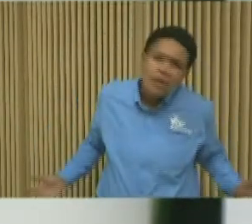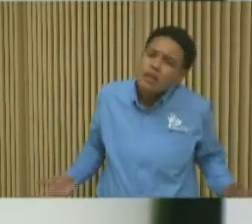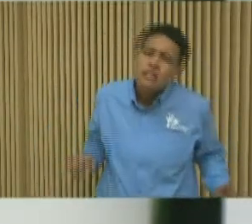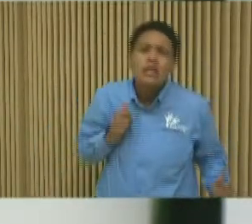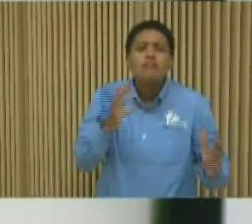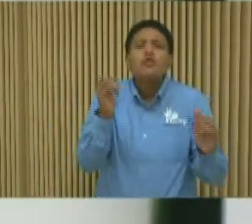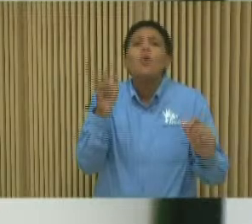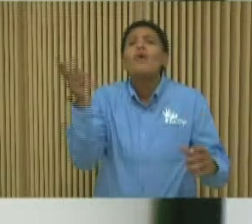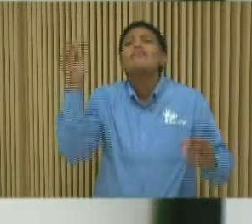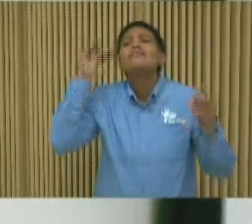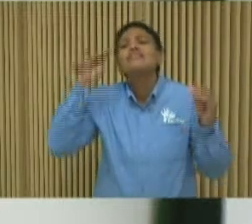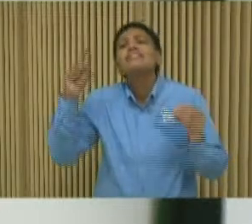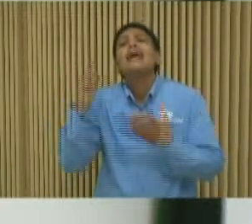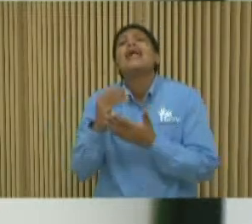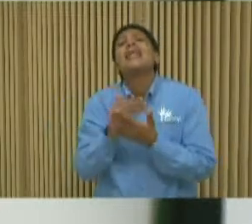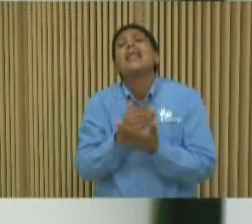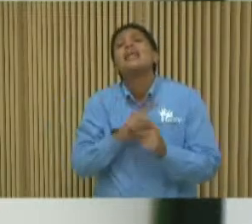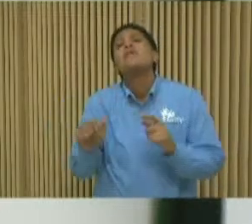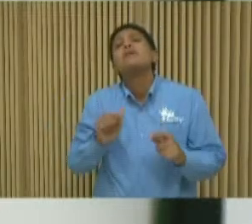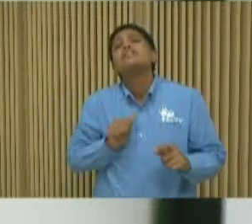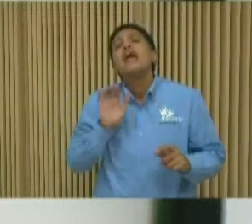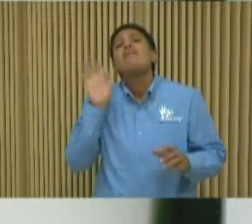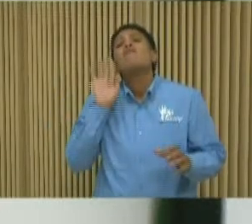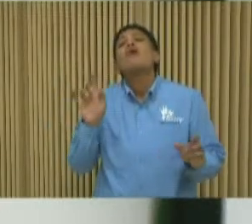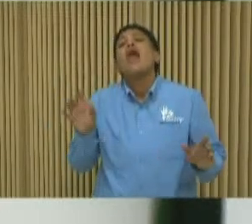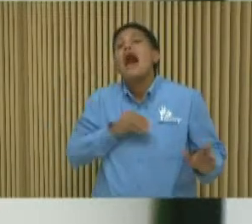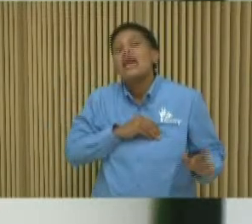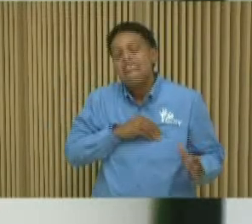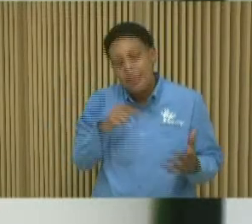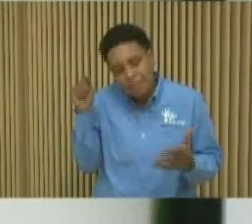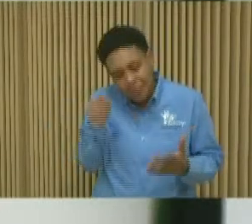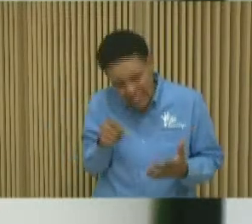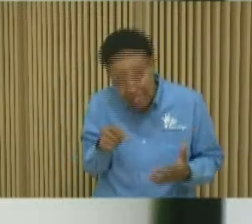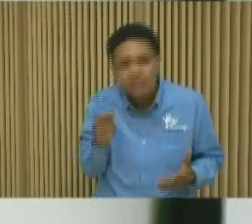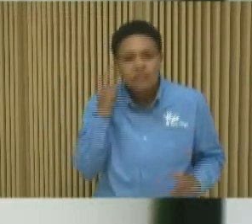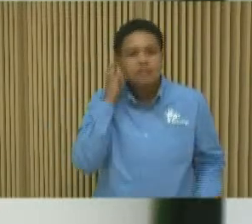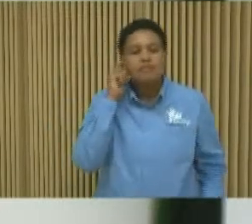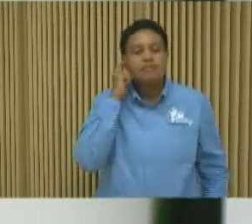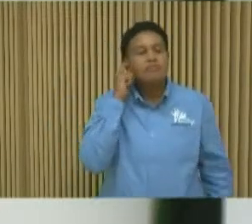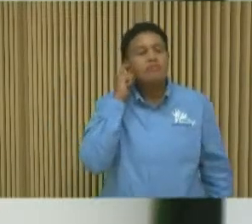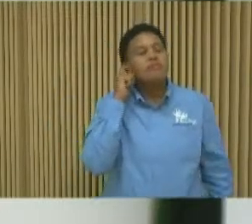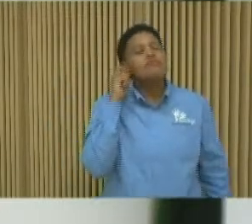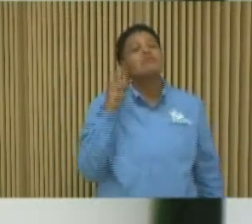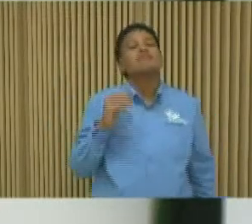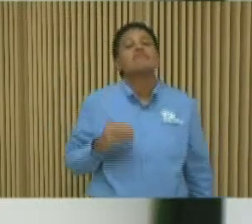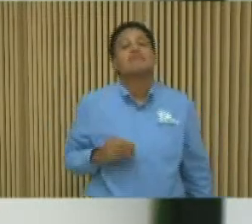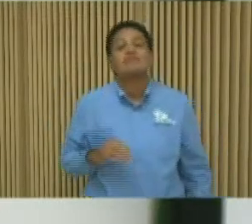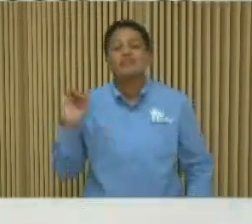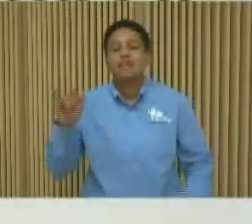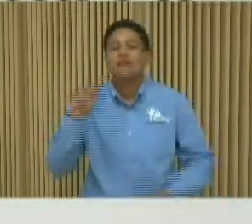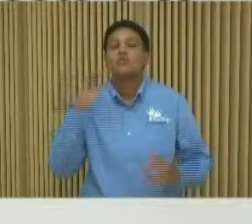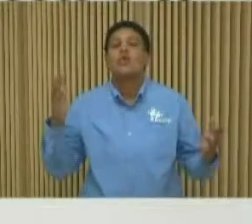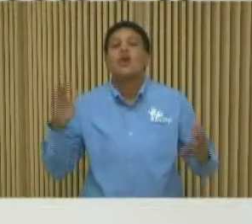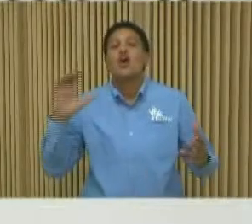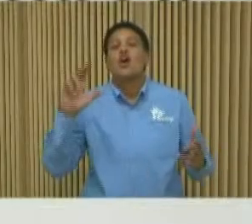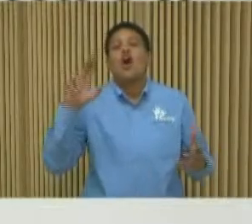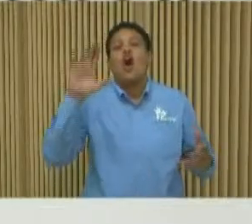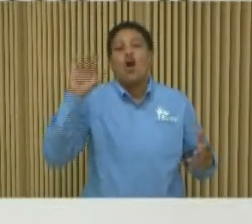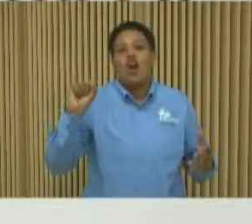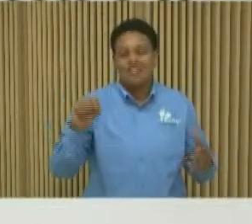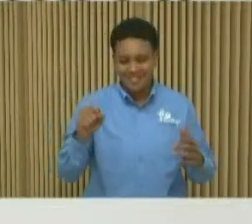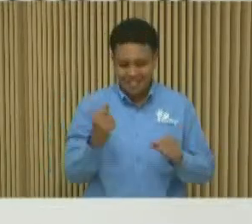wanted to teach them a lesson, but I will settle for this. Yes. So there's some form of caucus and that that's, actually right, takes that's place. called the caucus. Right. And